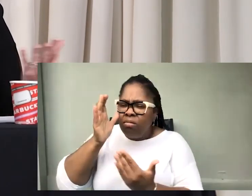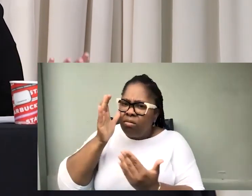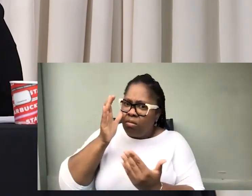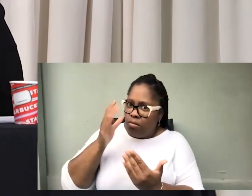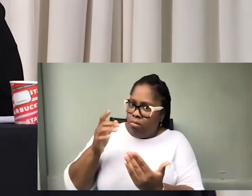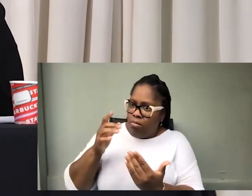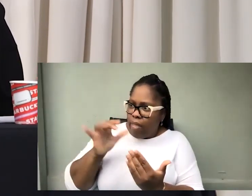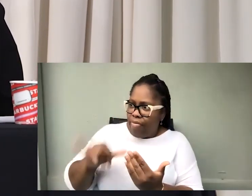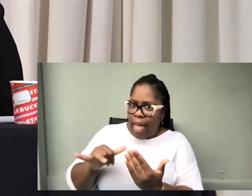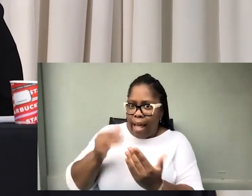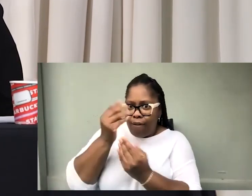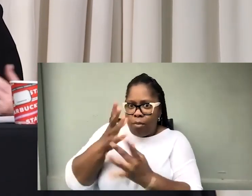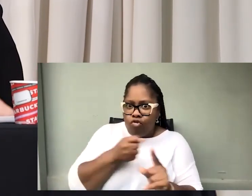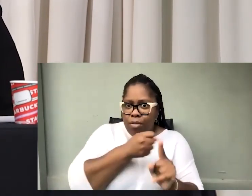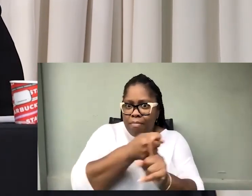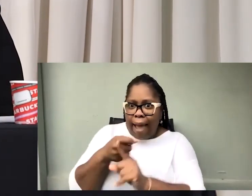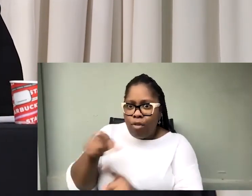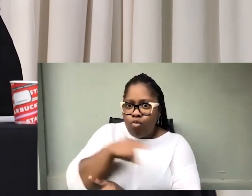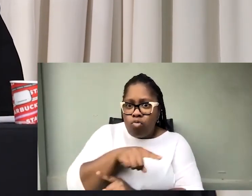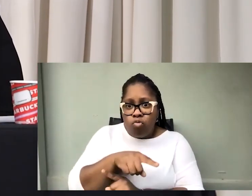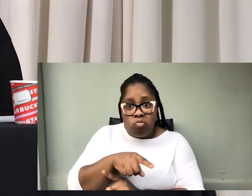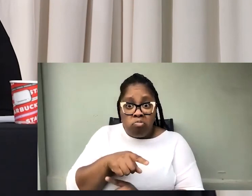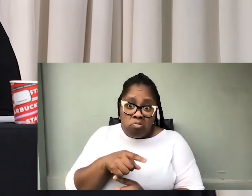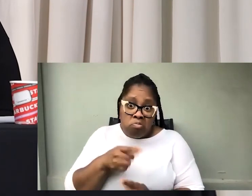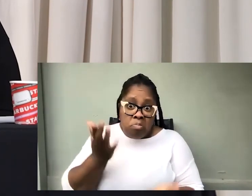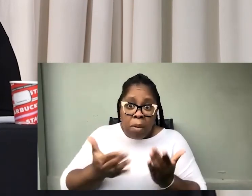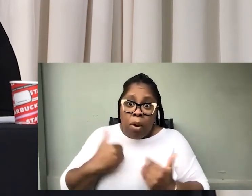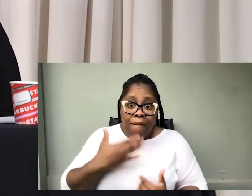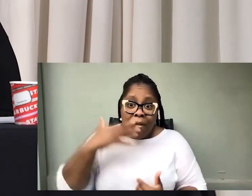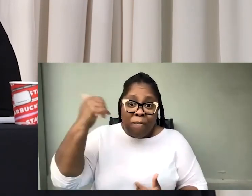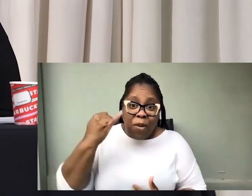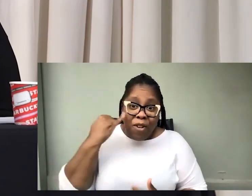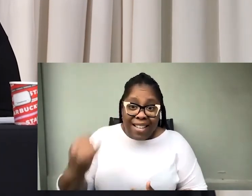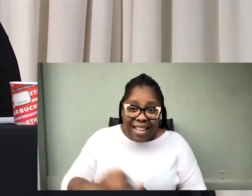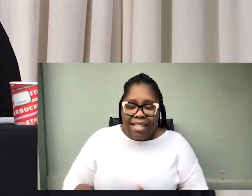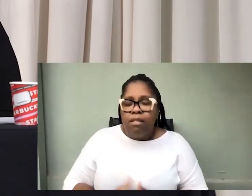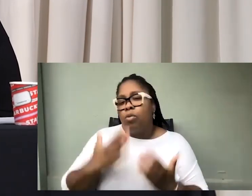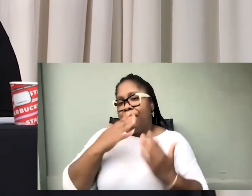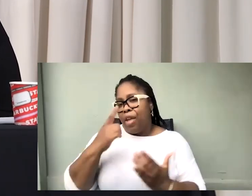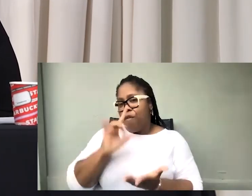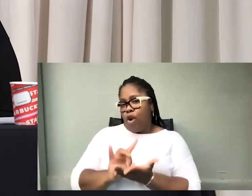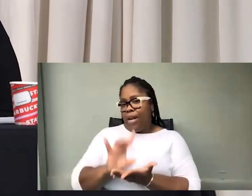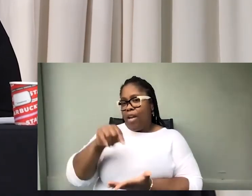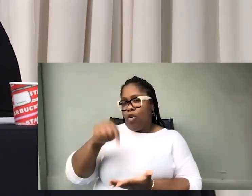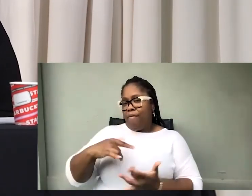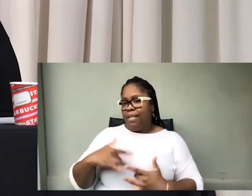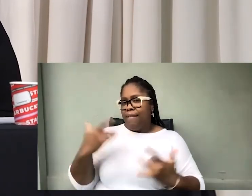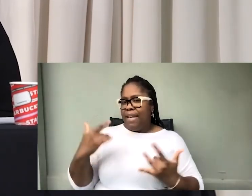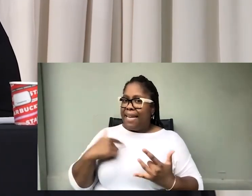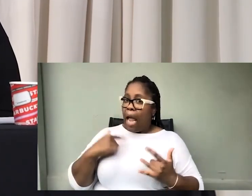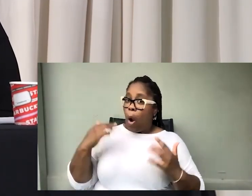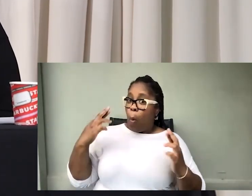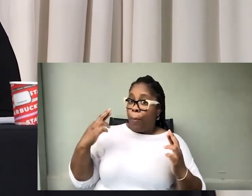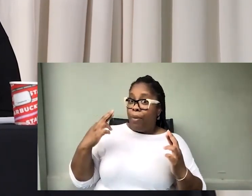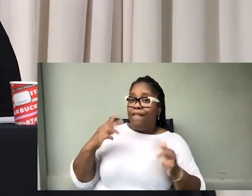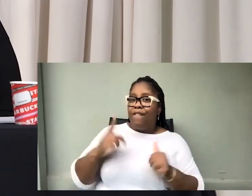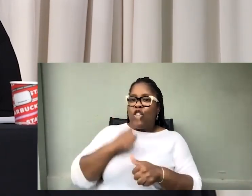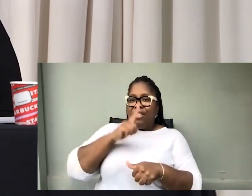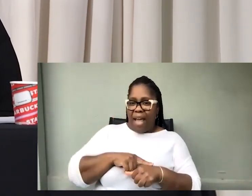sometimes they're the ones that have the greatest ideas. So thank you again for kicking off this event, but I hope it's just one of